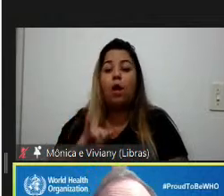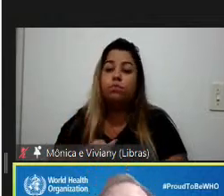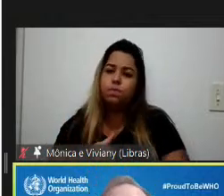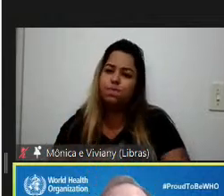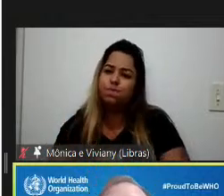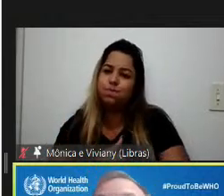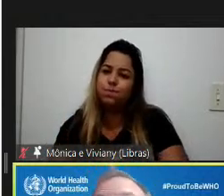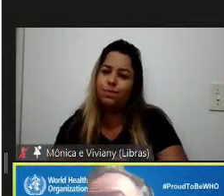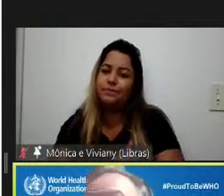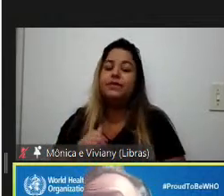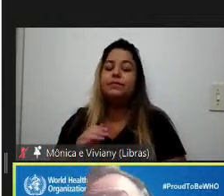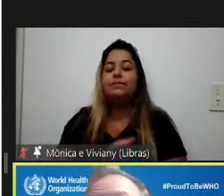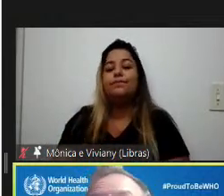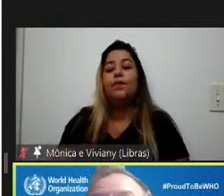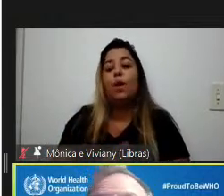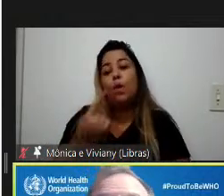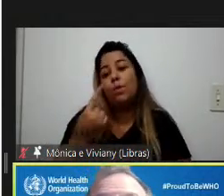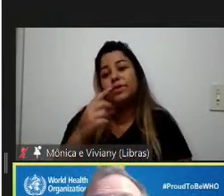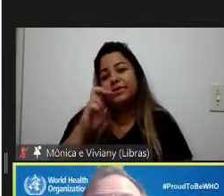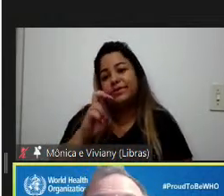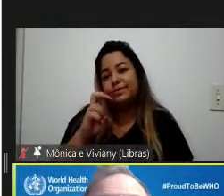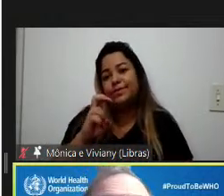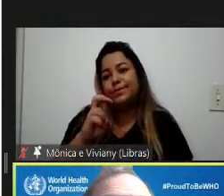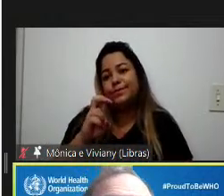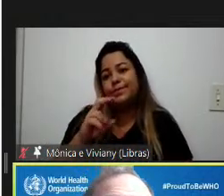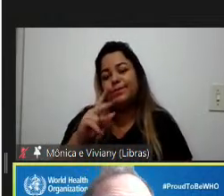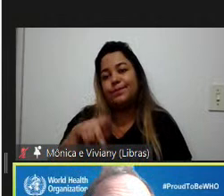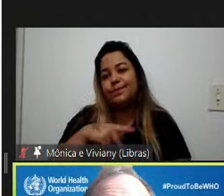that. While this is a reality already in